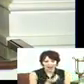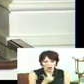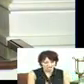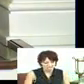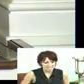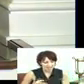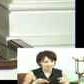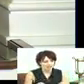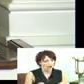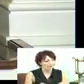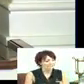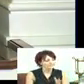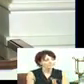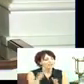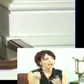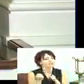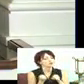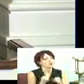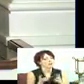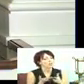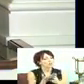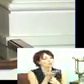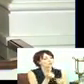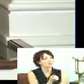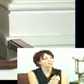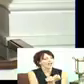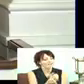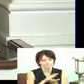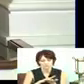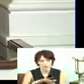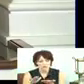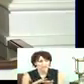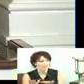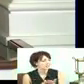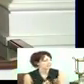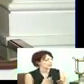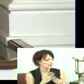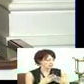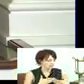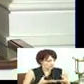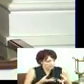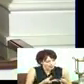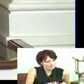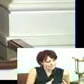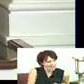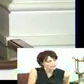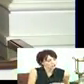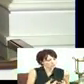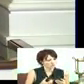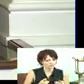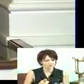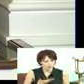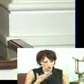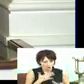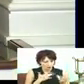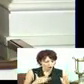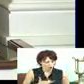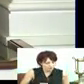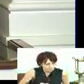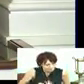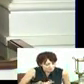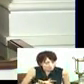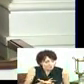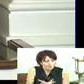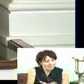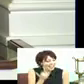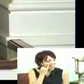Christ, finds its strength in love, in forgiveness, in compassion, and in generosity. When we follow